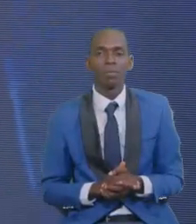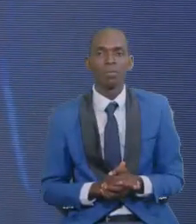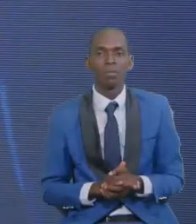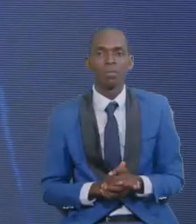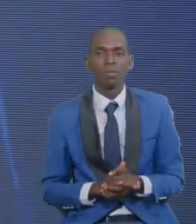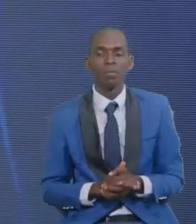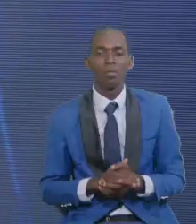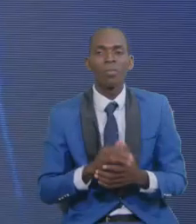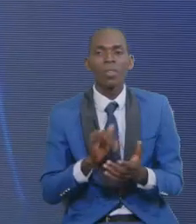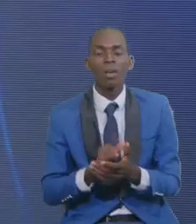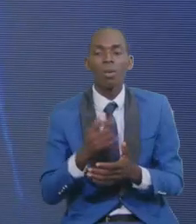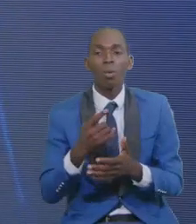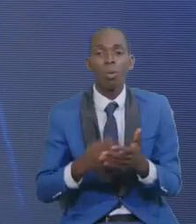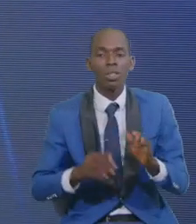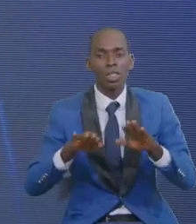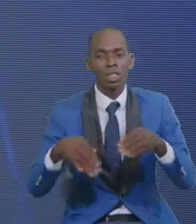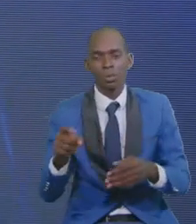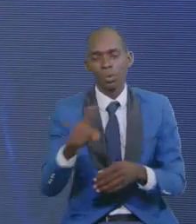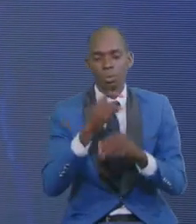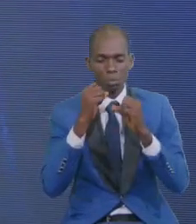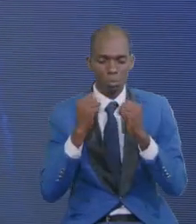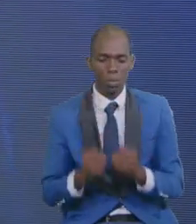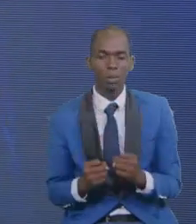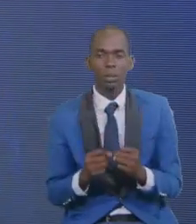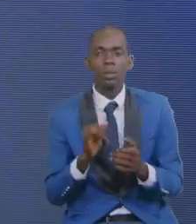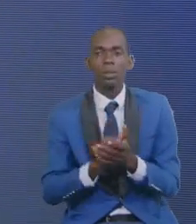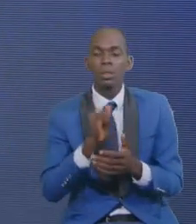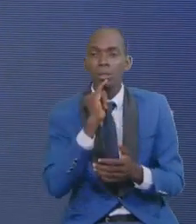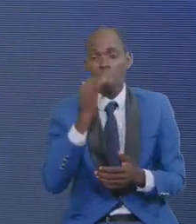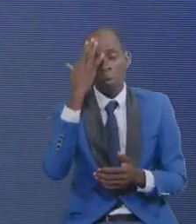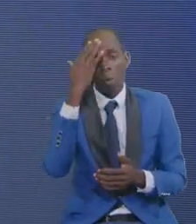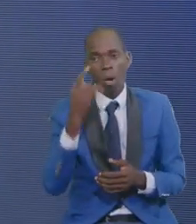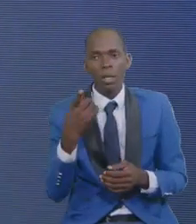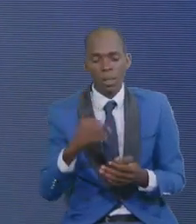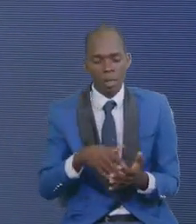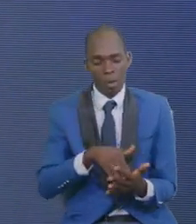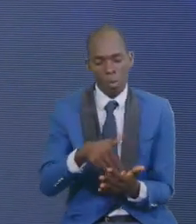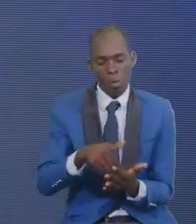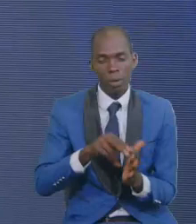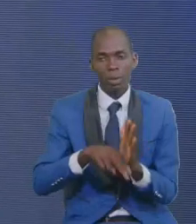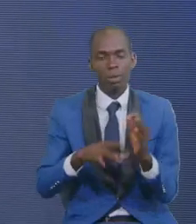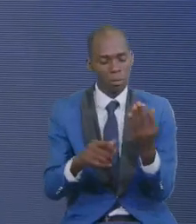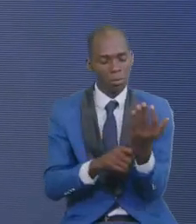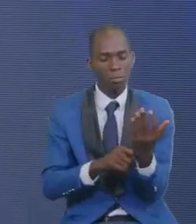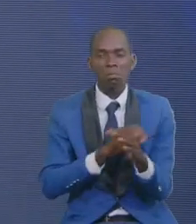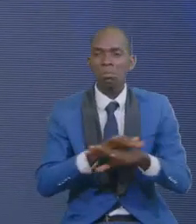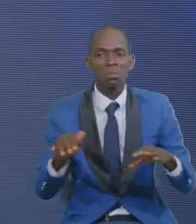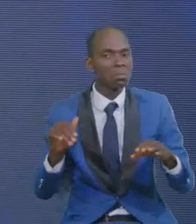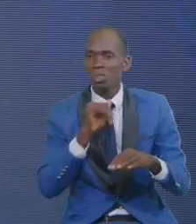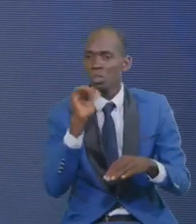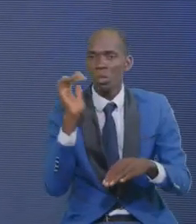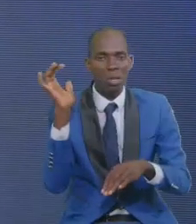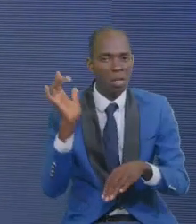That's what gives you power. That's why the weakness of the flesh does not affect your soul,